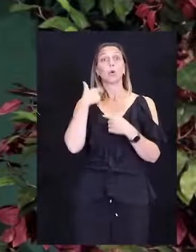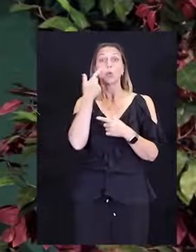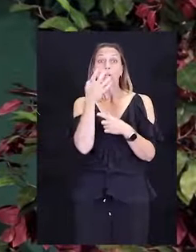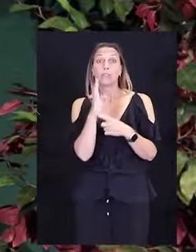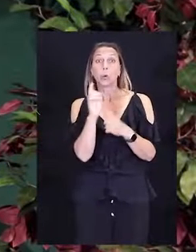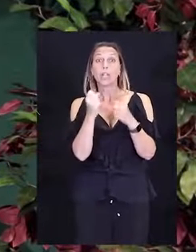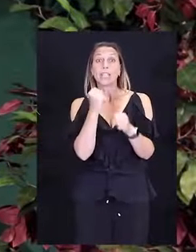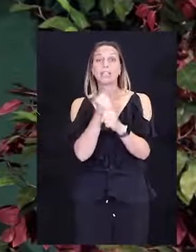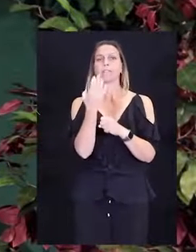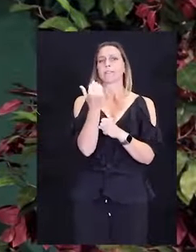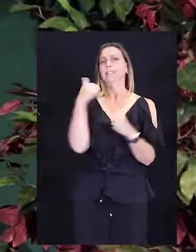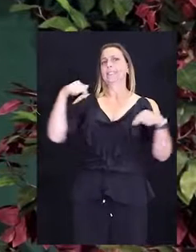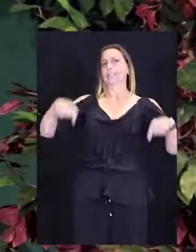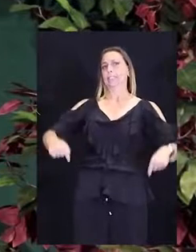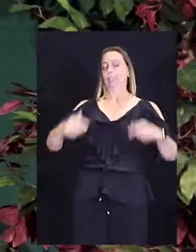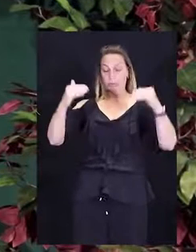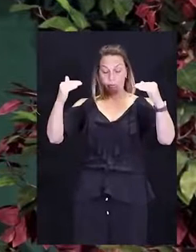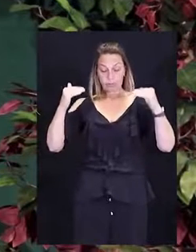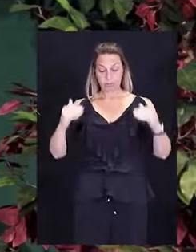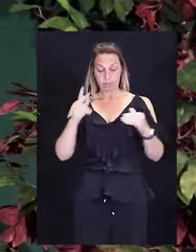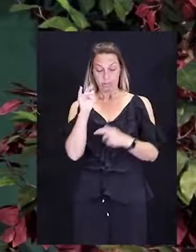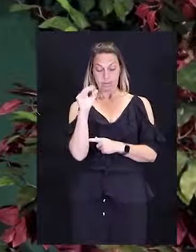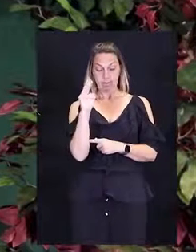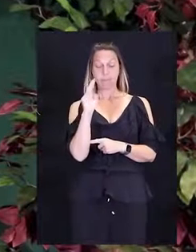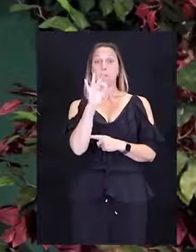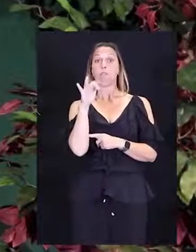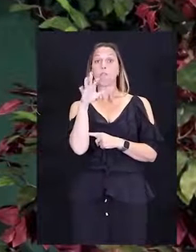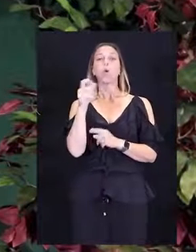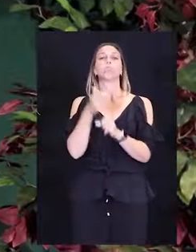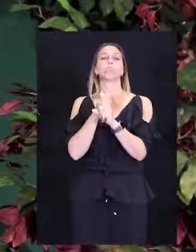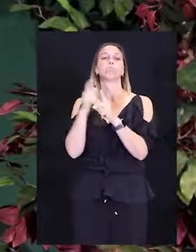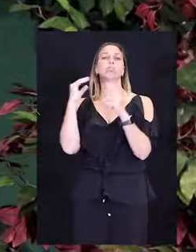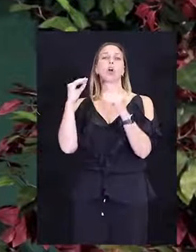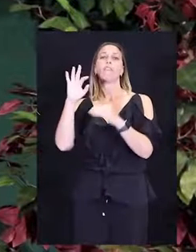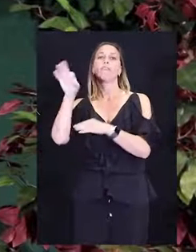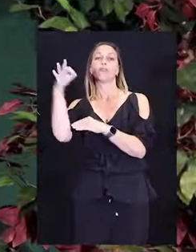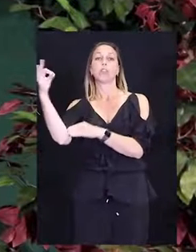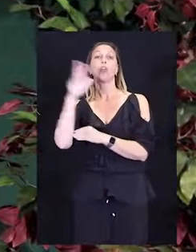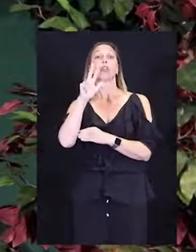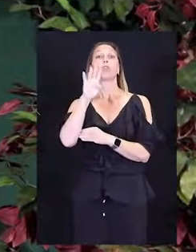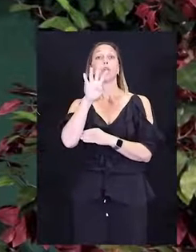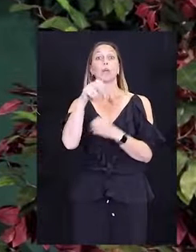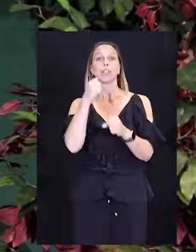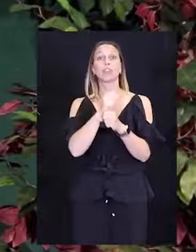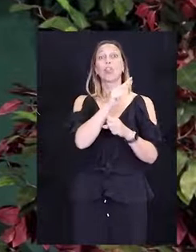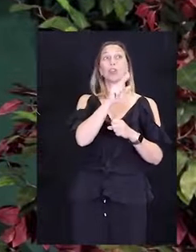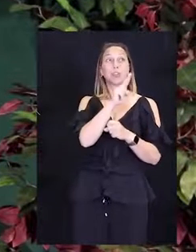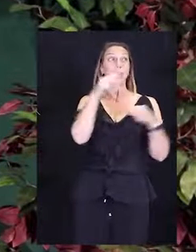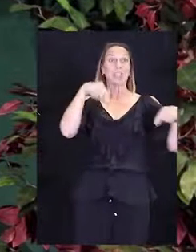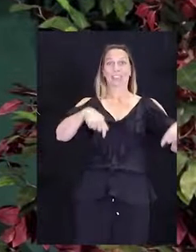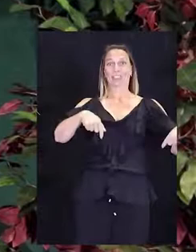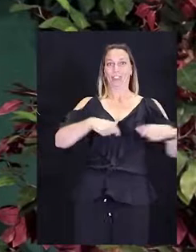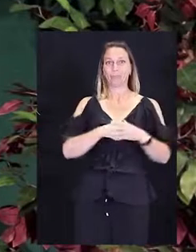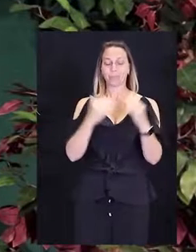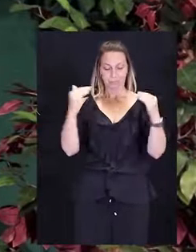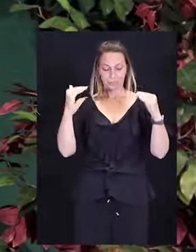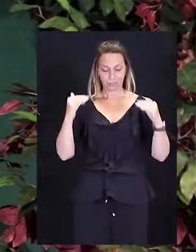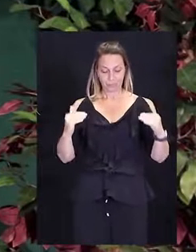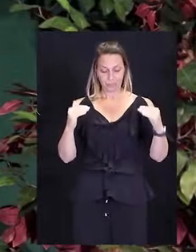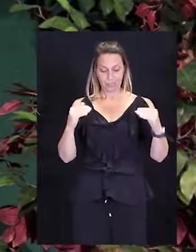24 years and 15 at CD. Ms. Kim Ford, French, 34 years, 32 of those at